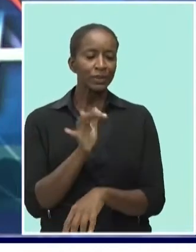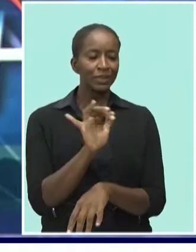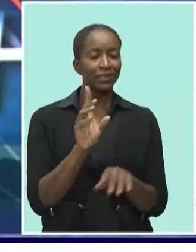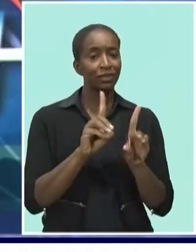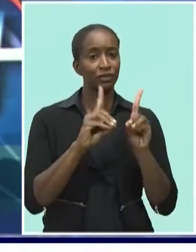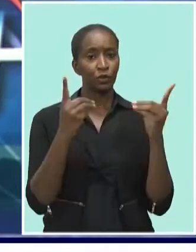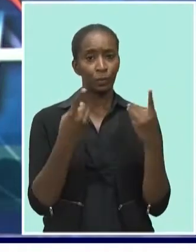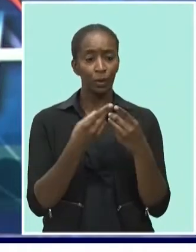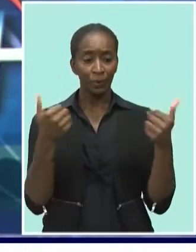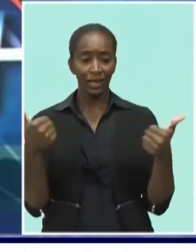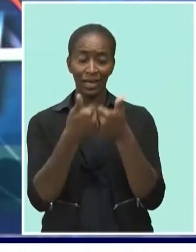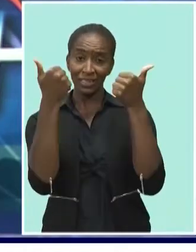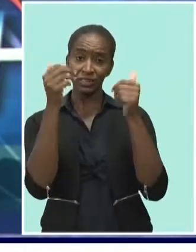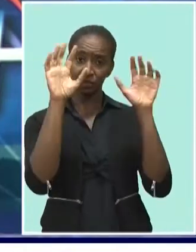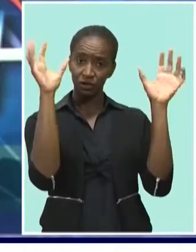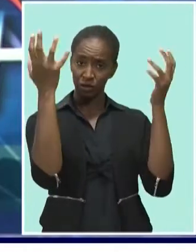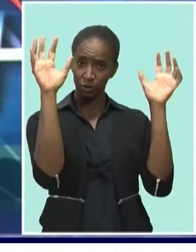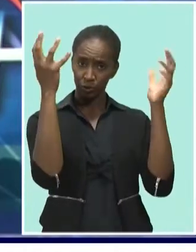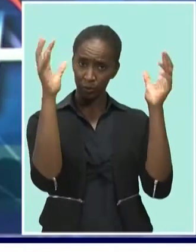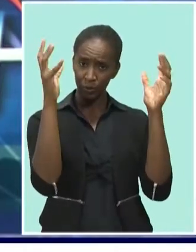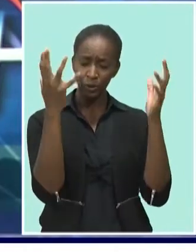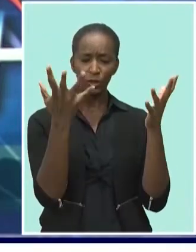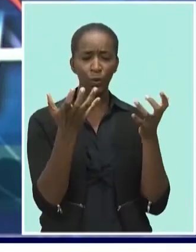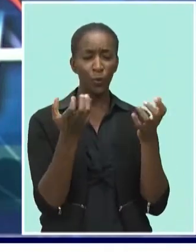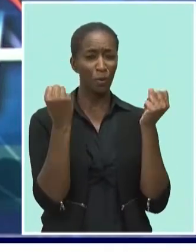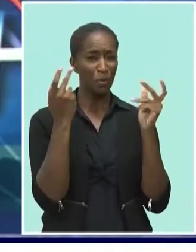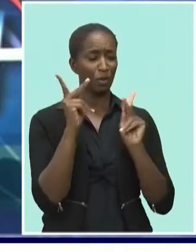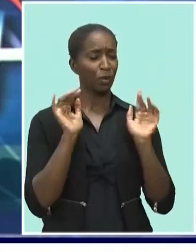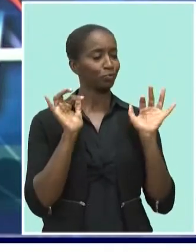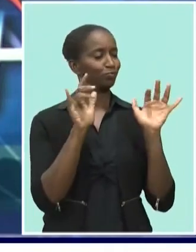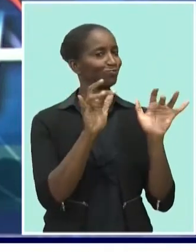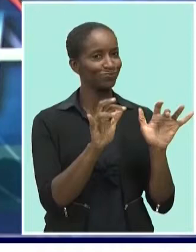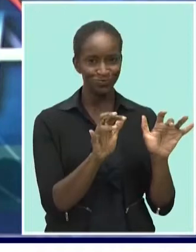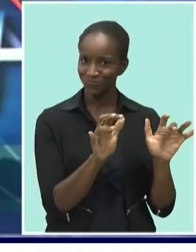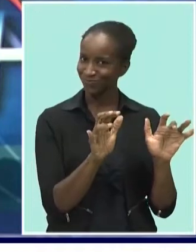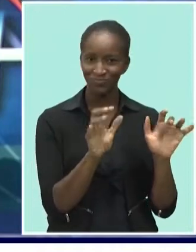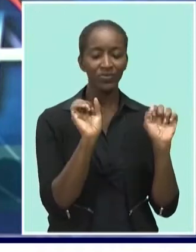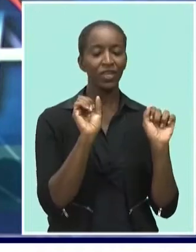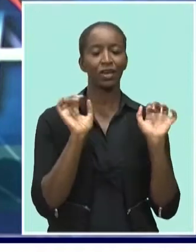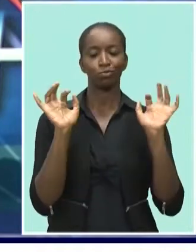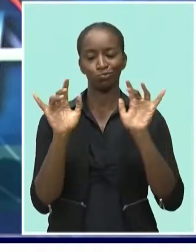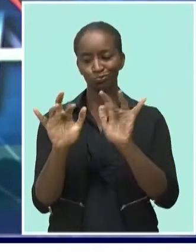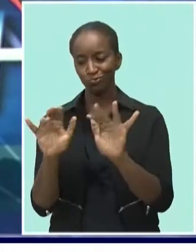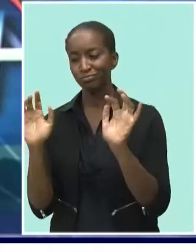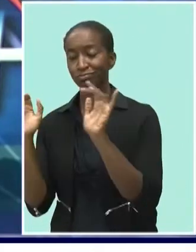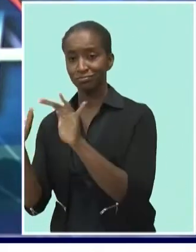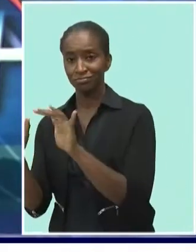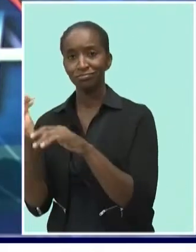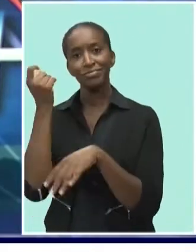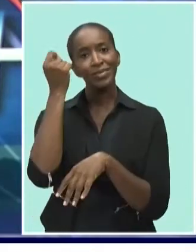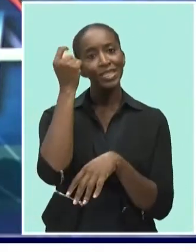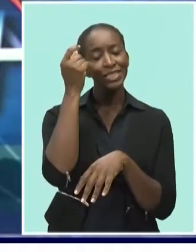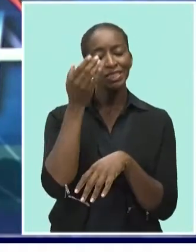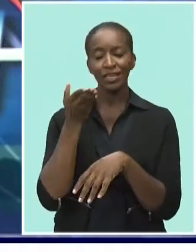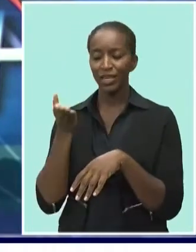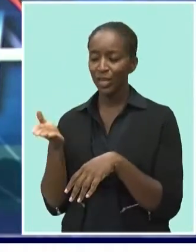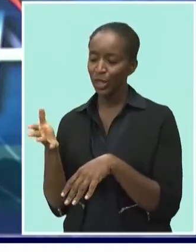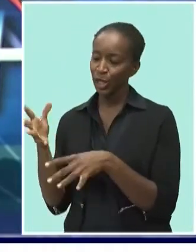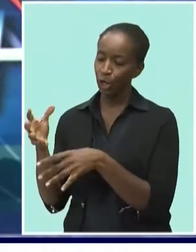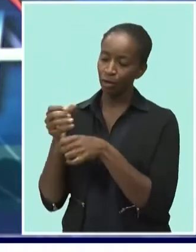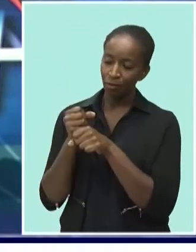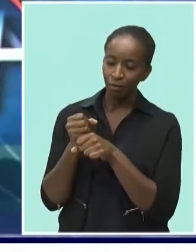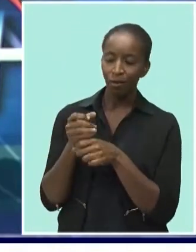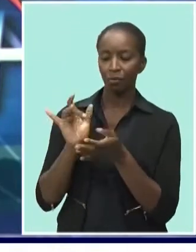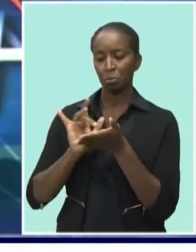patients round-the-clock service at alternative venues. Pharmacies, however, will not be moving towards the 24-hour service come June